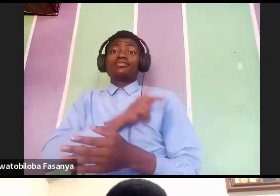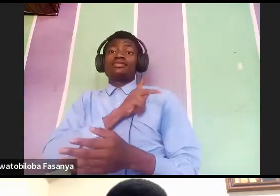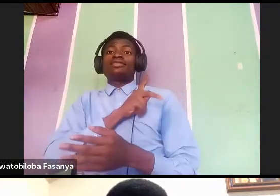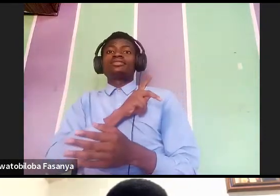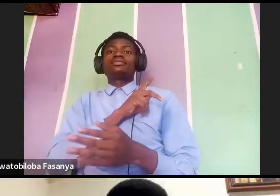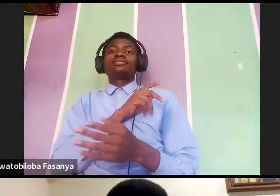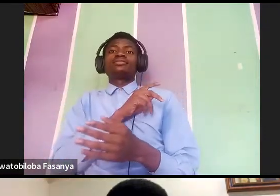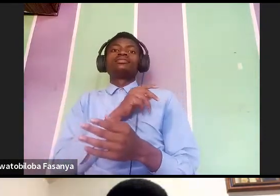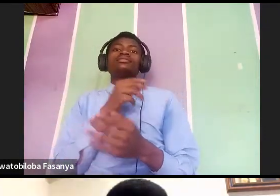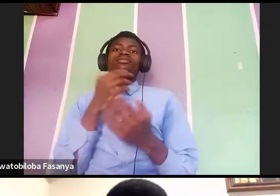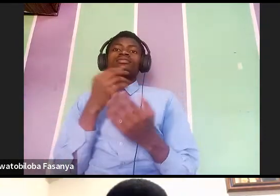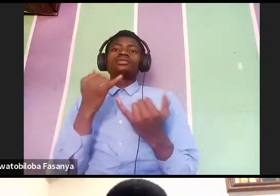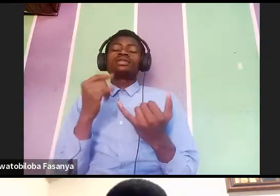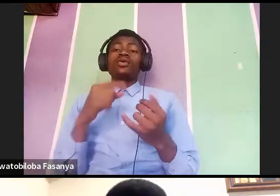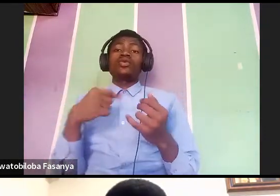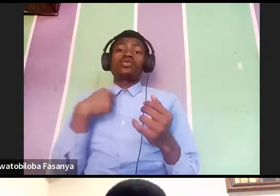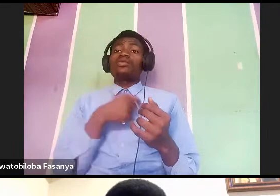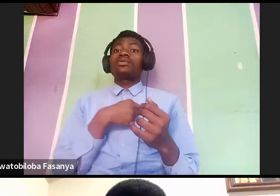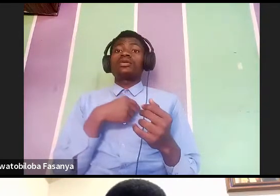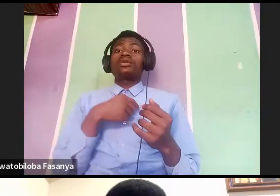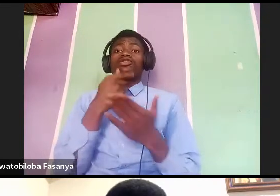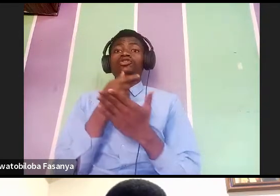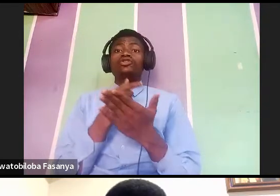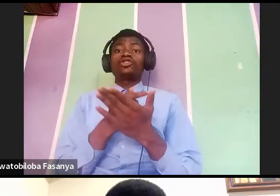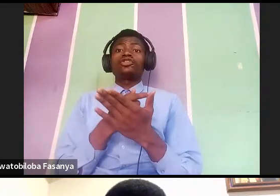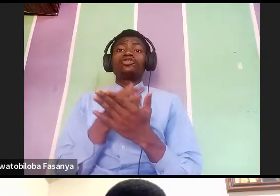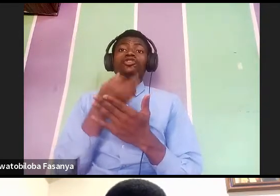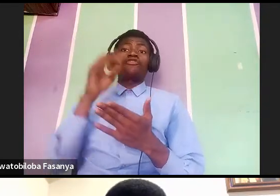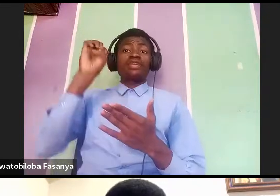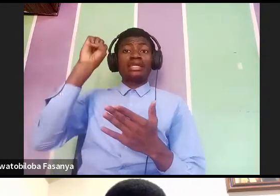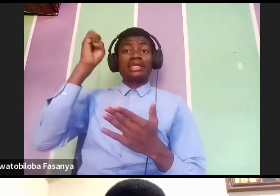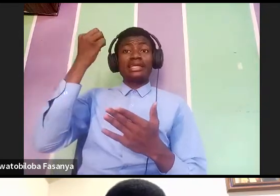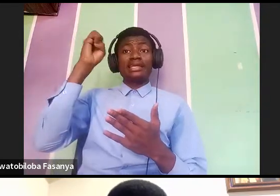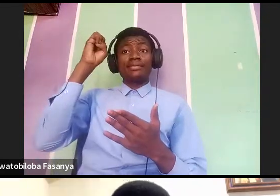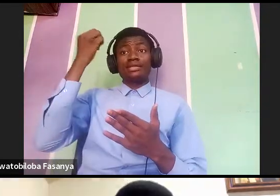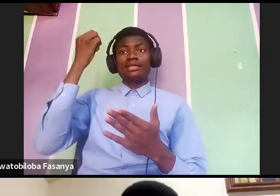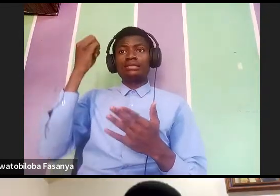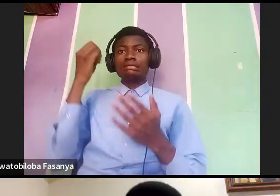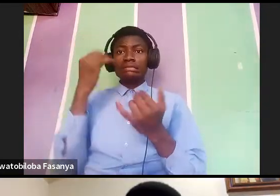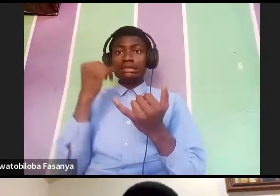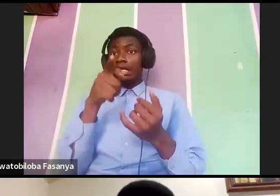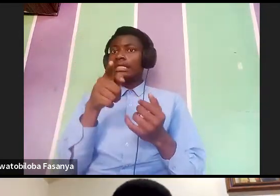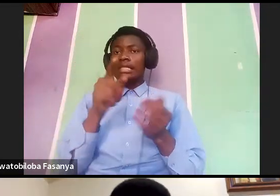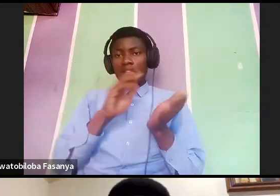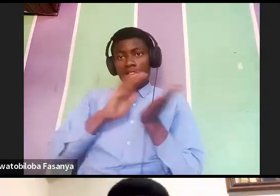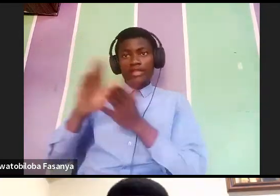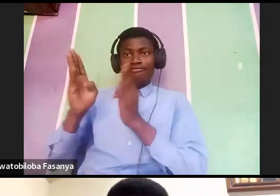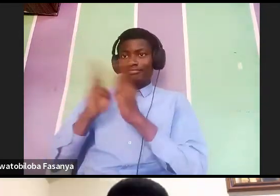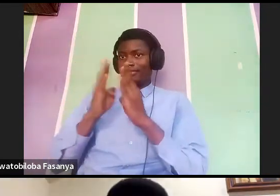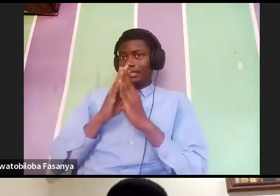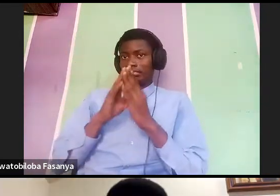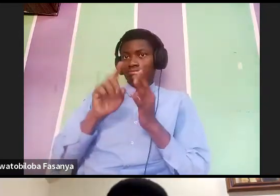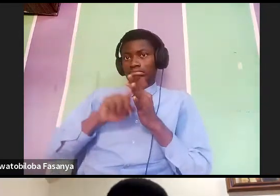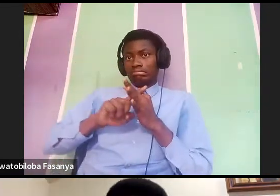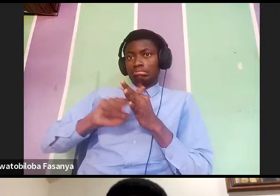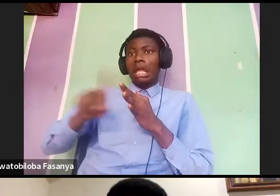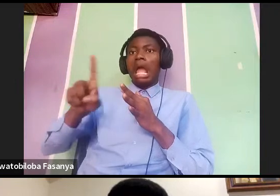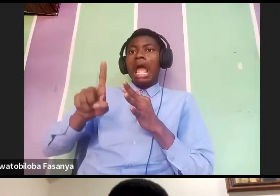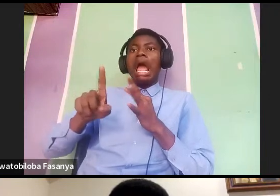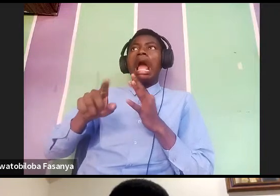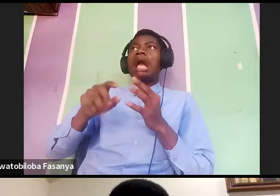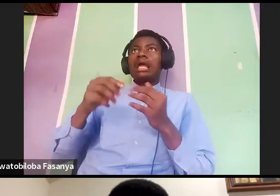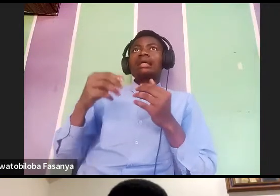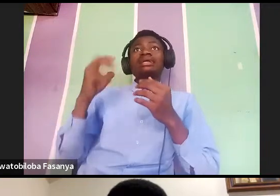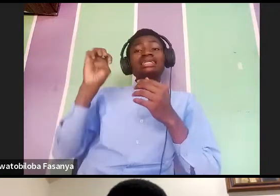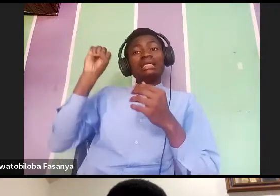some emergencies. I don't know whether it was the topic that created the emergency. So thank you for